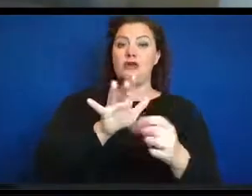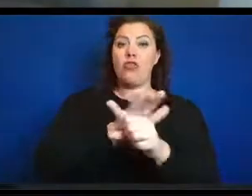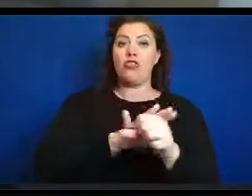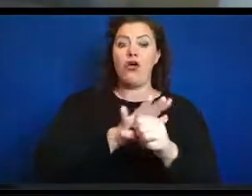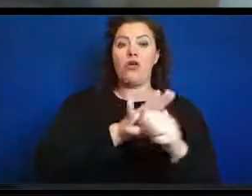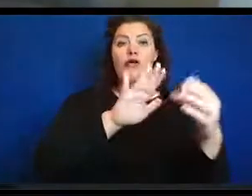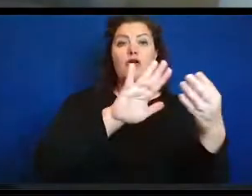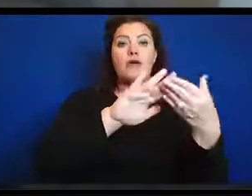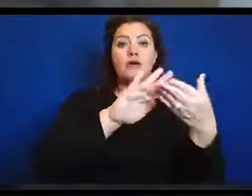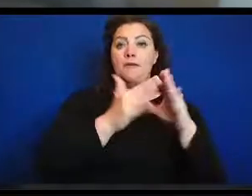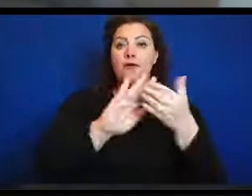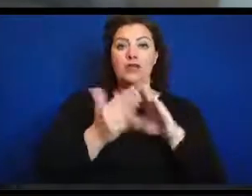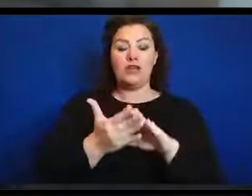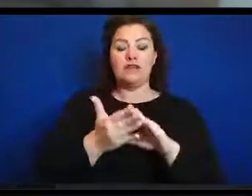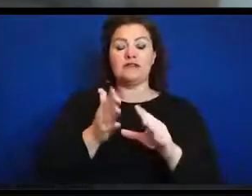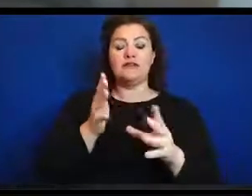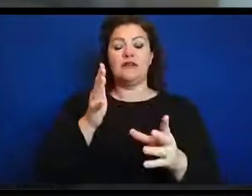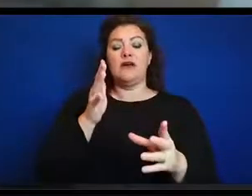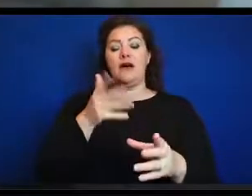communities, local